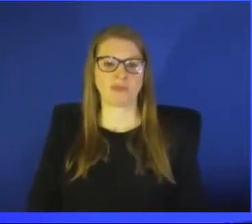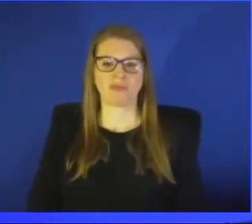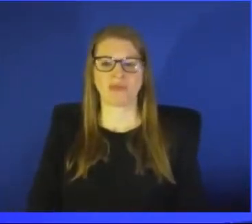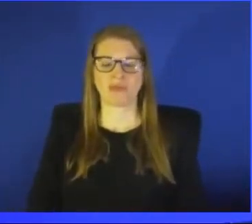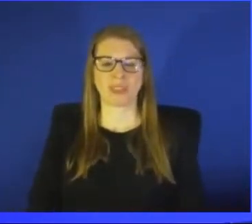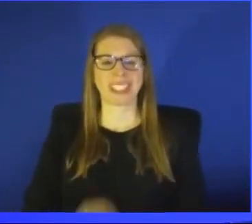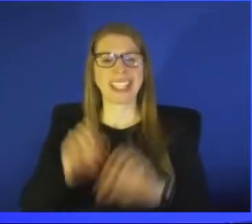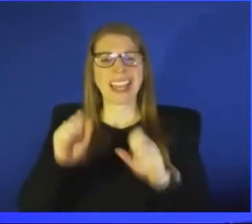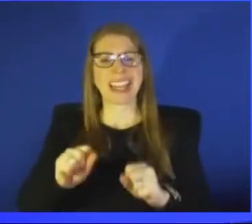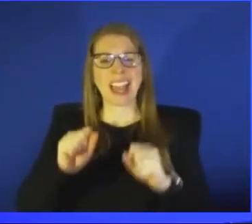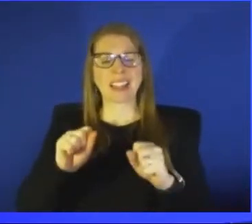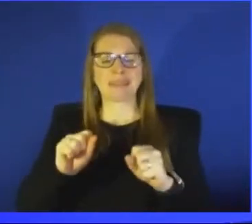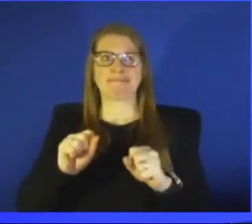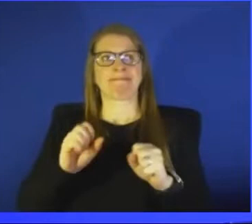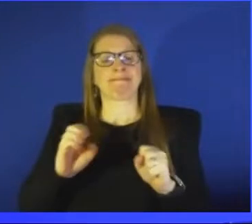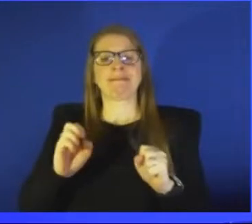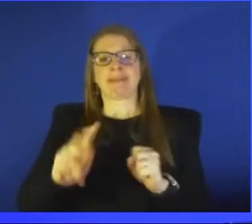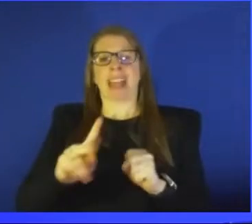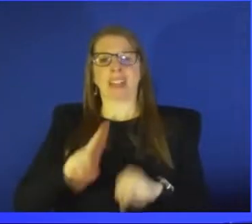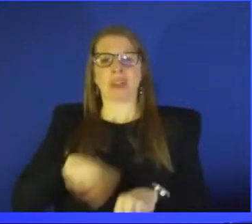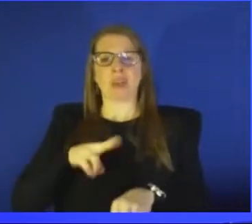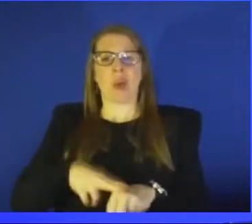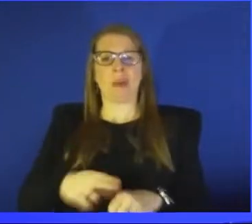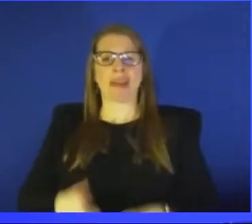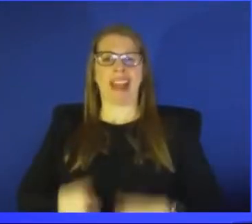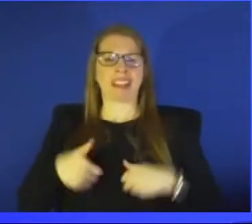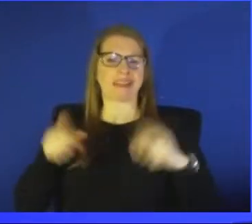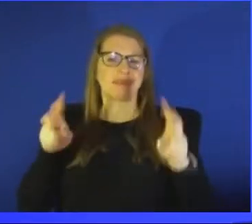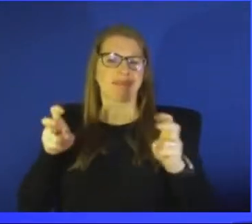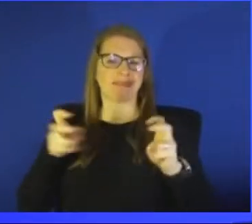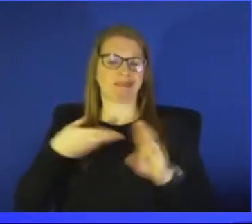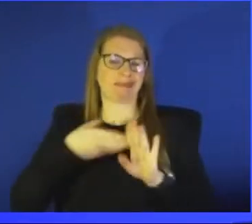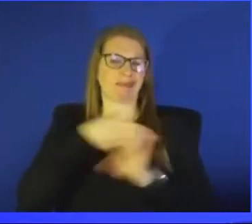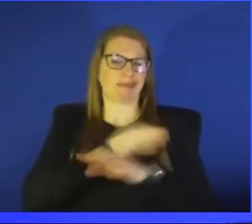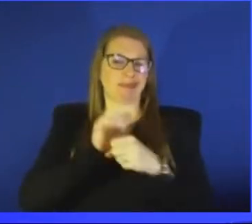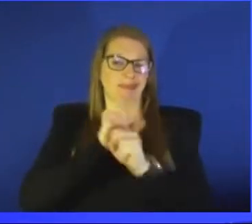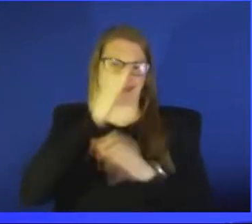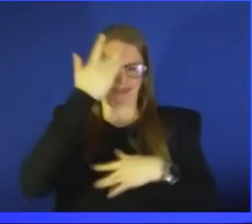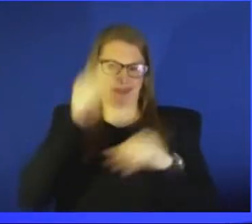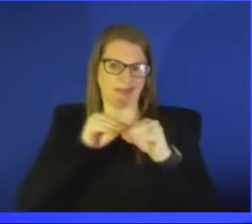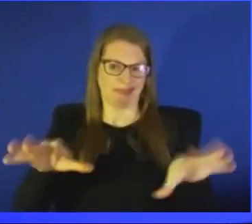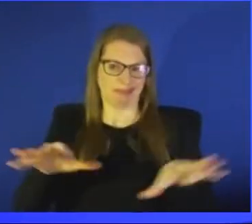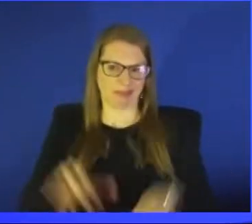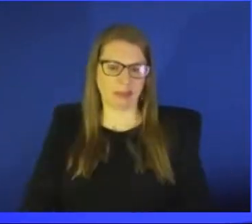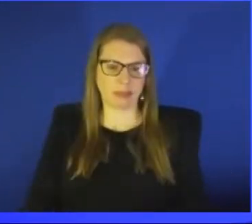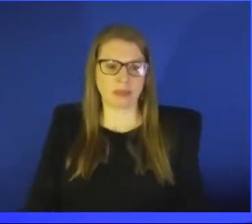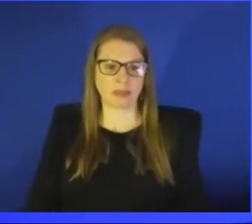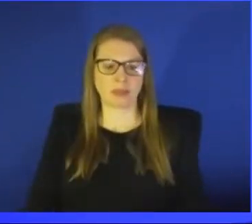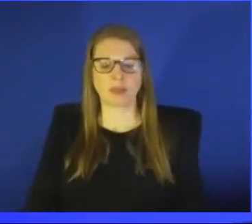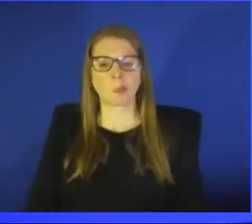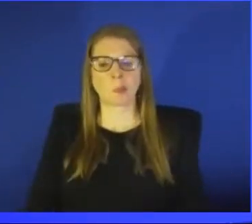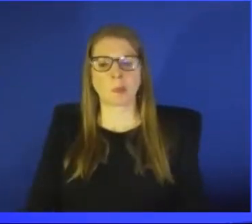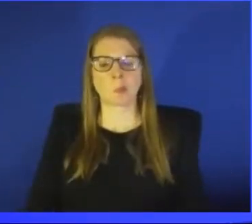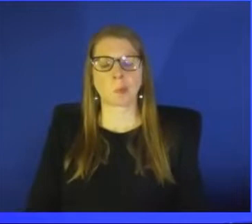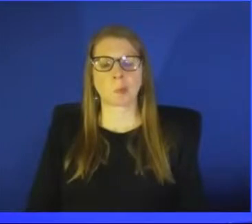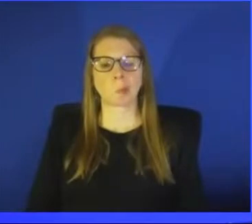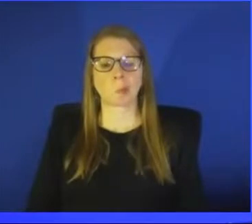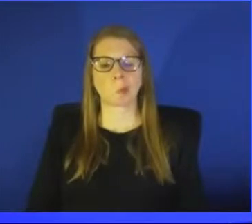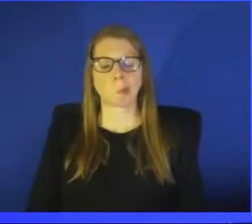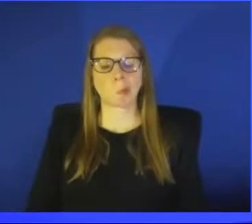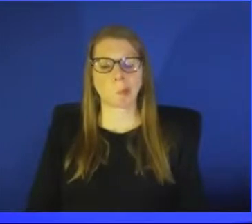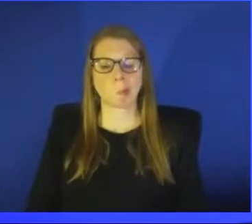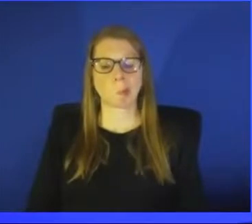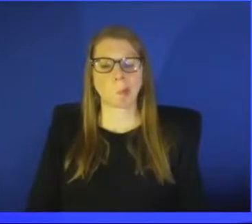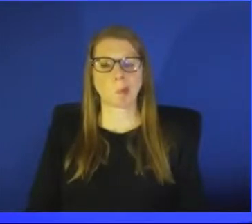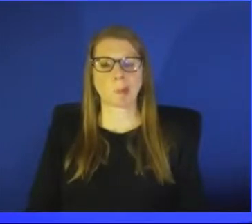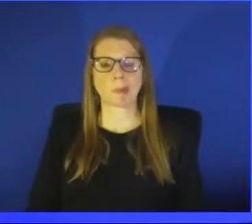life prior to like it was prior to the pandemic. So just take into account your risk